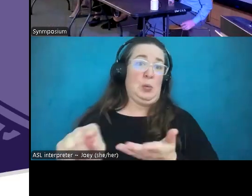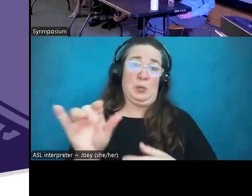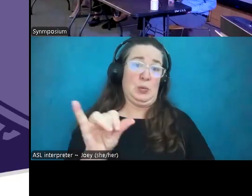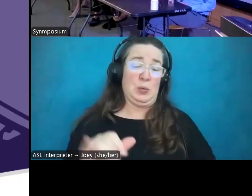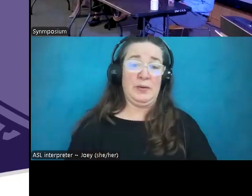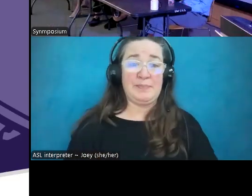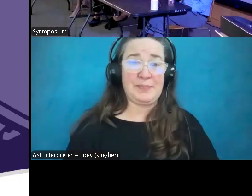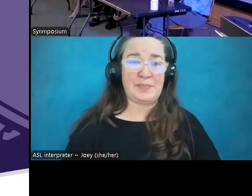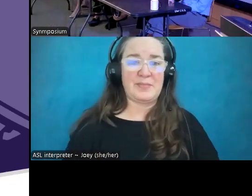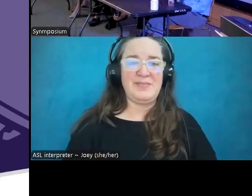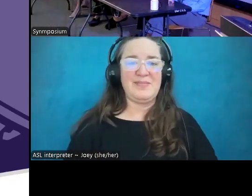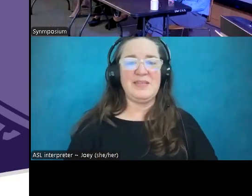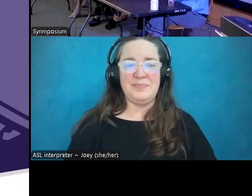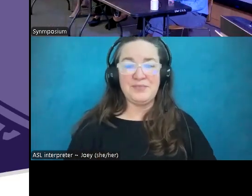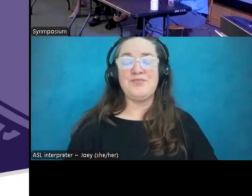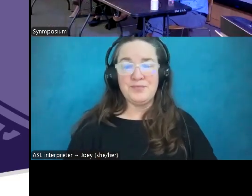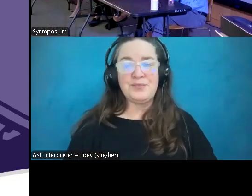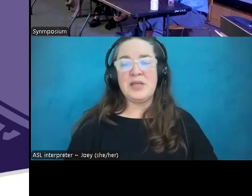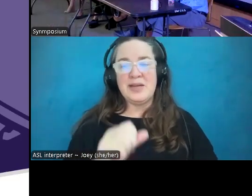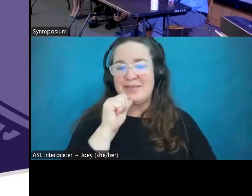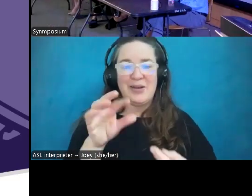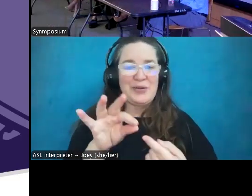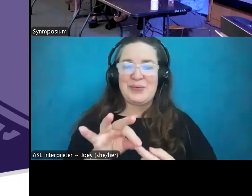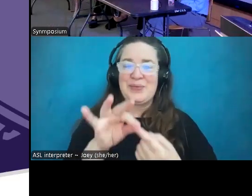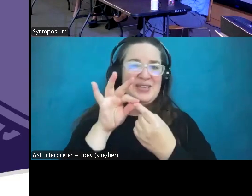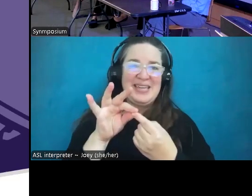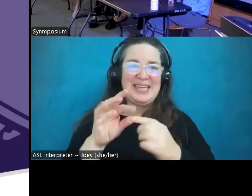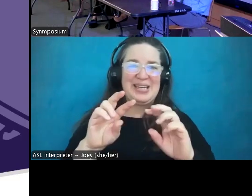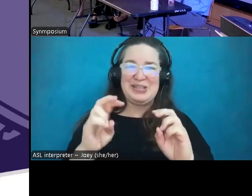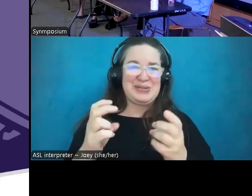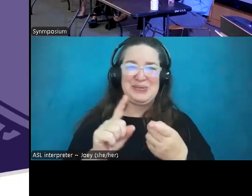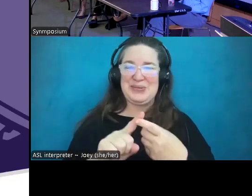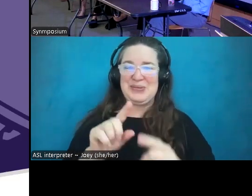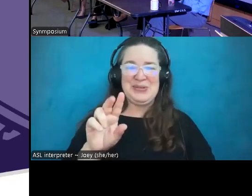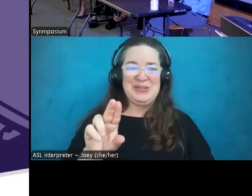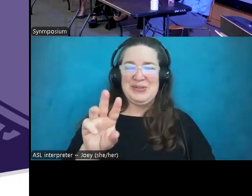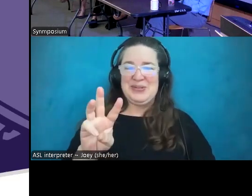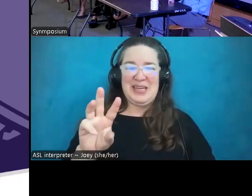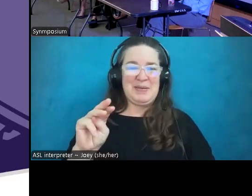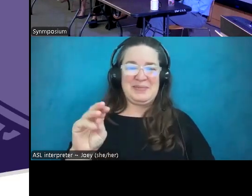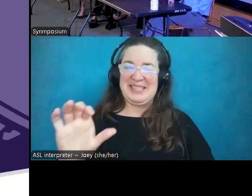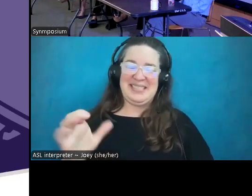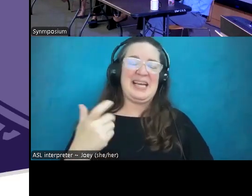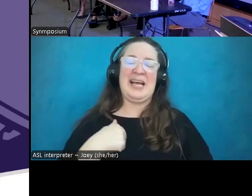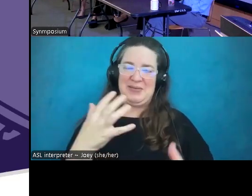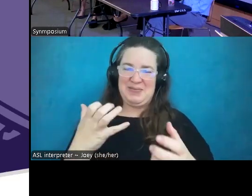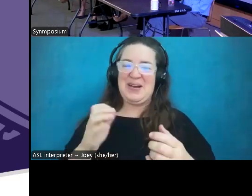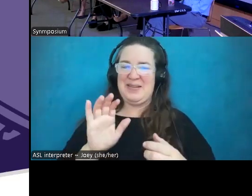Yeah, I think this is not a unique issue to UW, so I would love to hear your perspectives as well from your